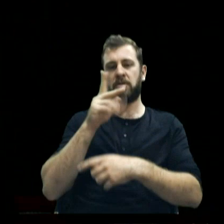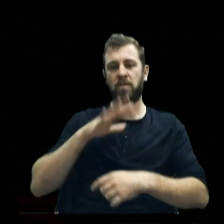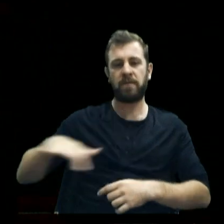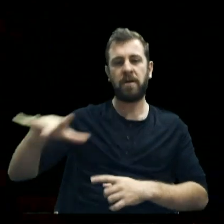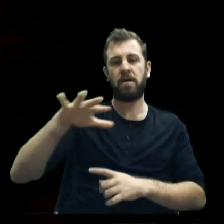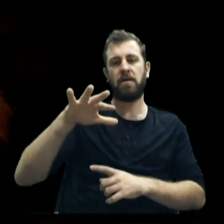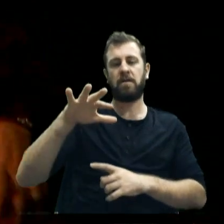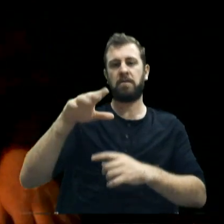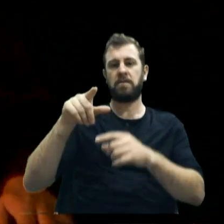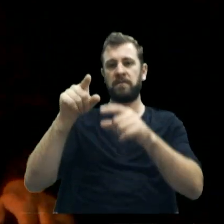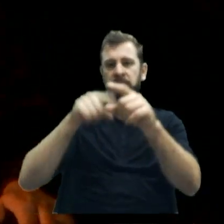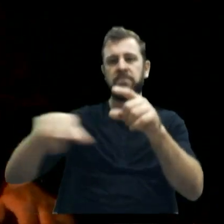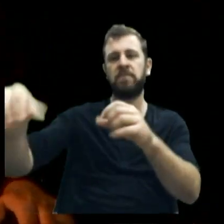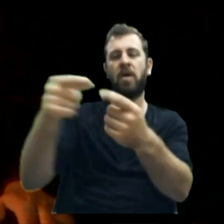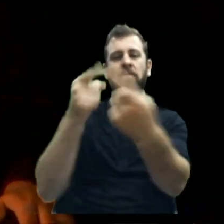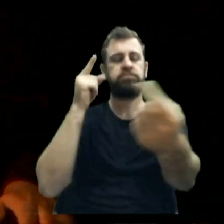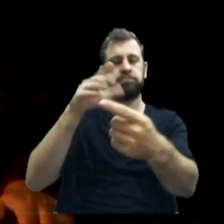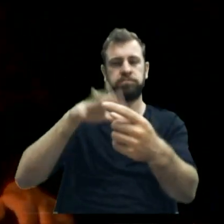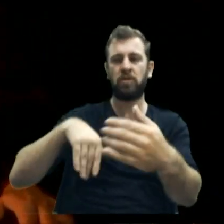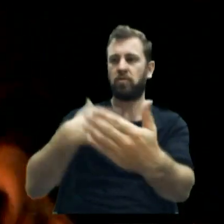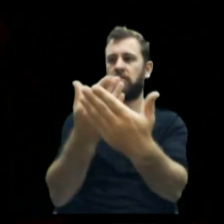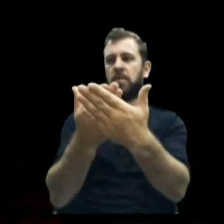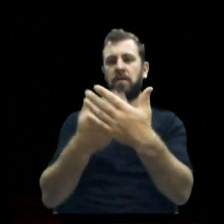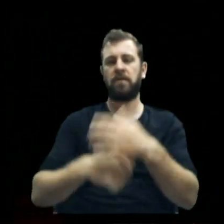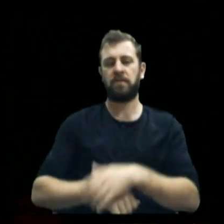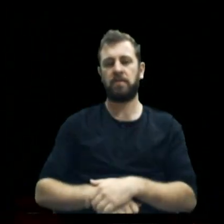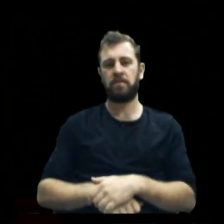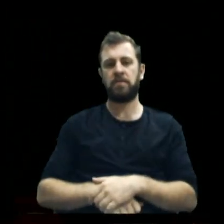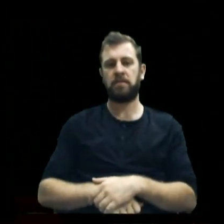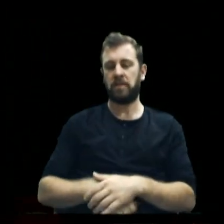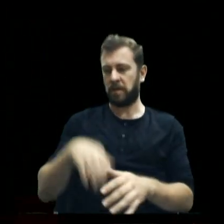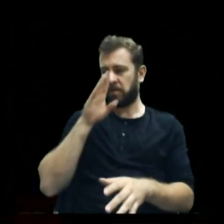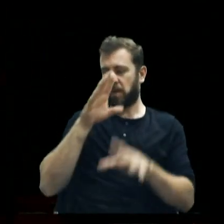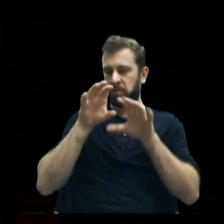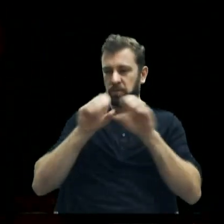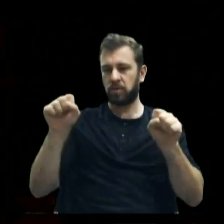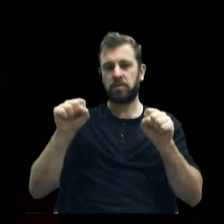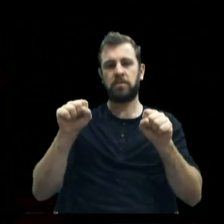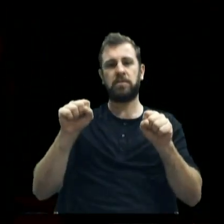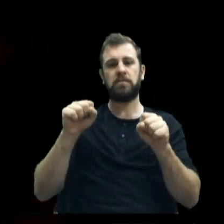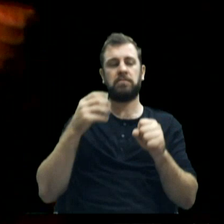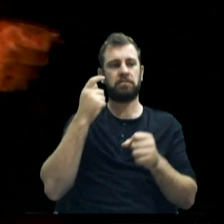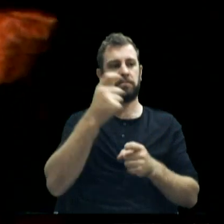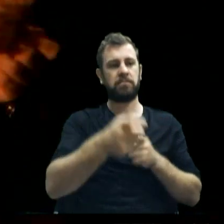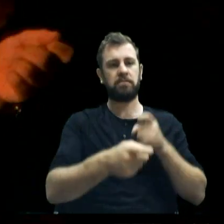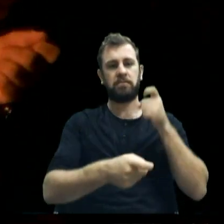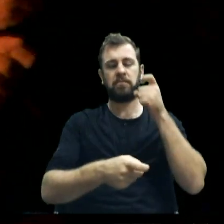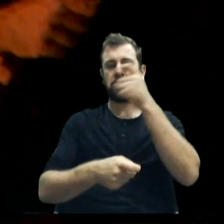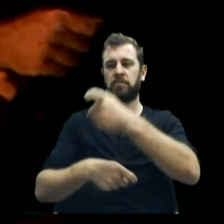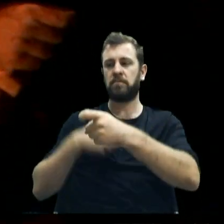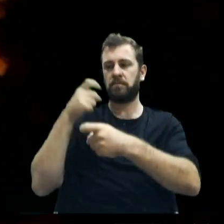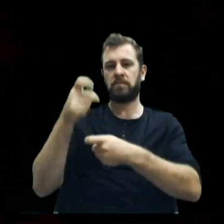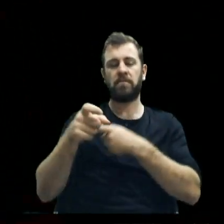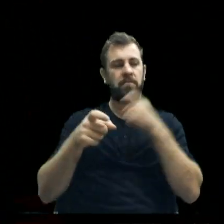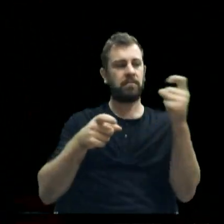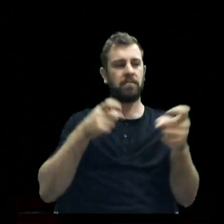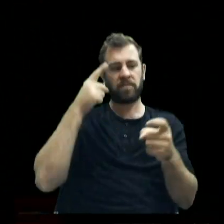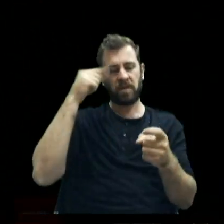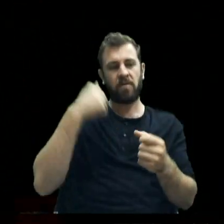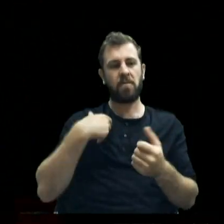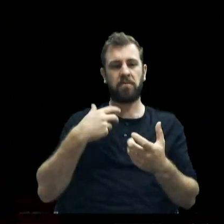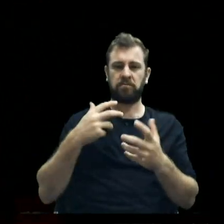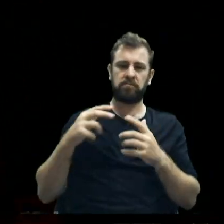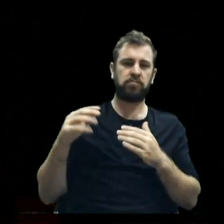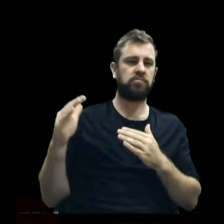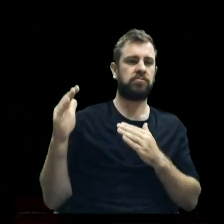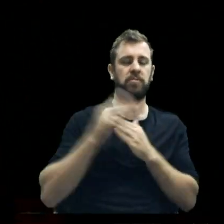from Sham. Imam Hussein is handing out alams to all of his major warriors. There's 12